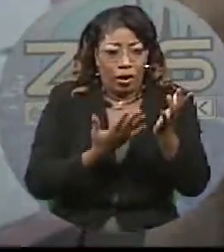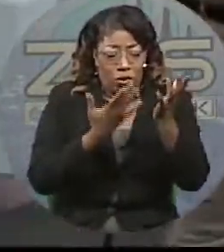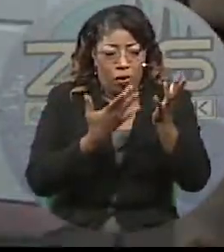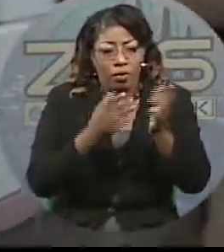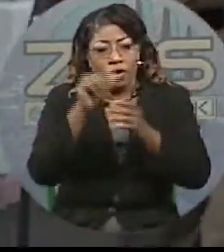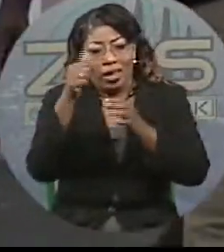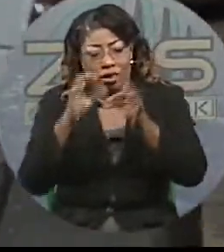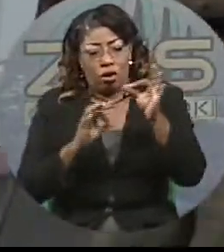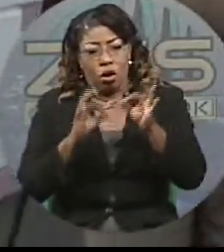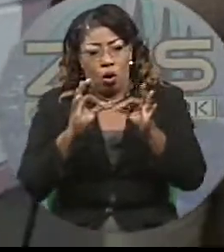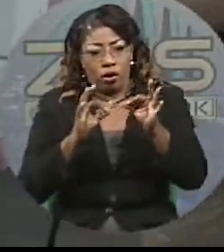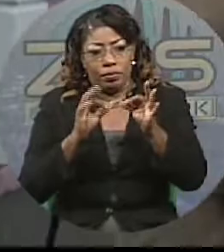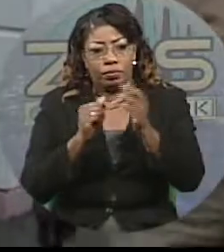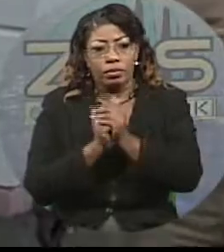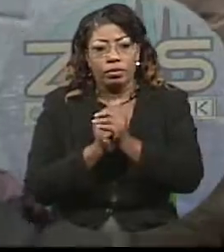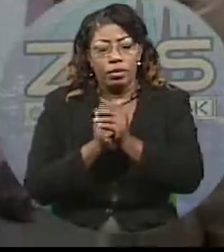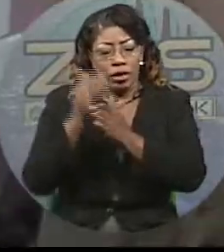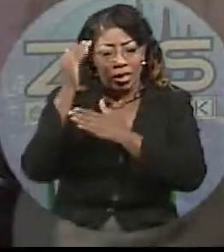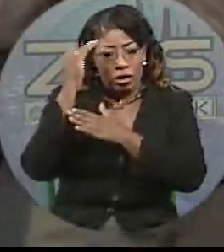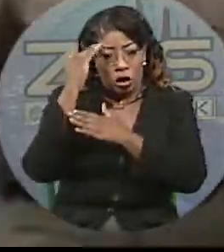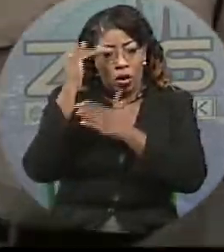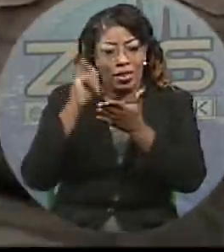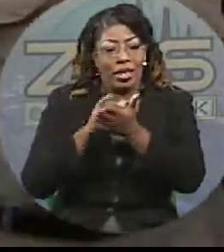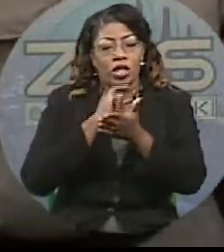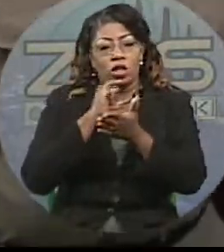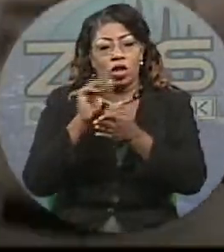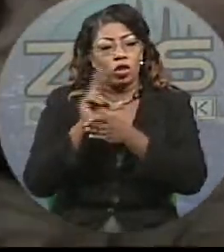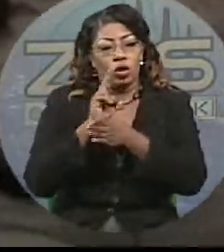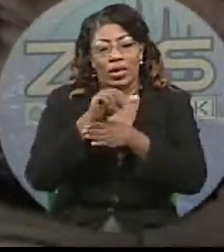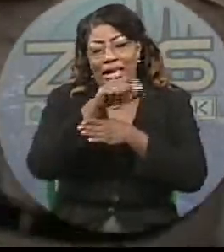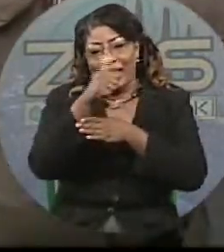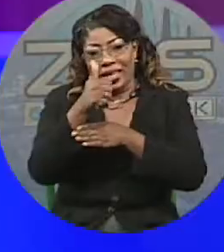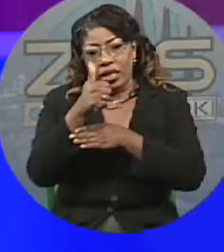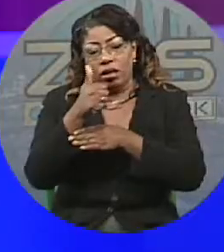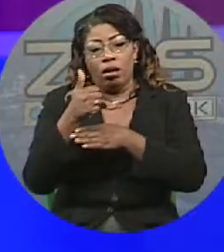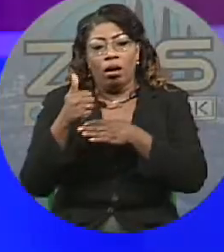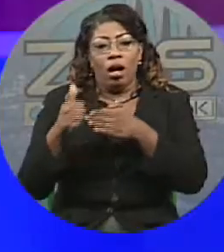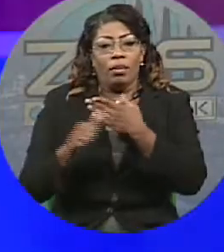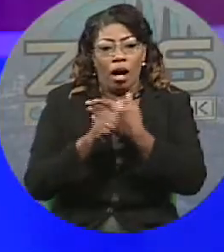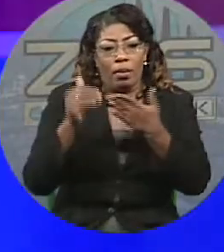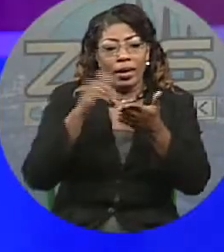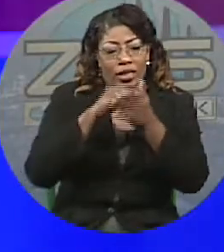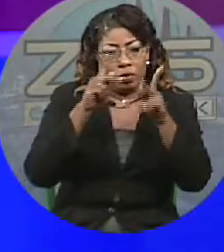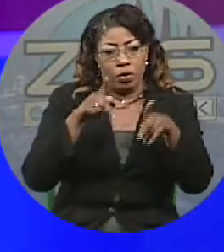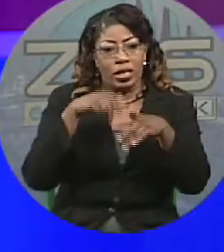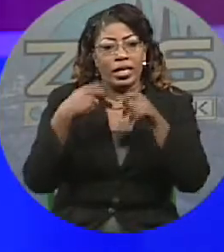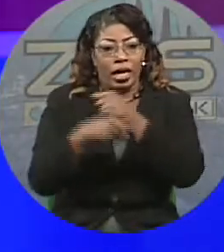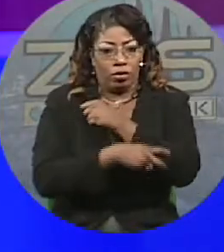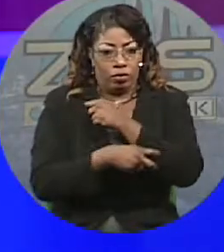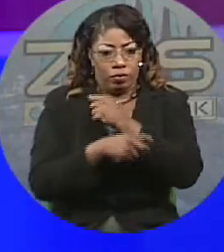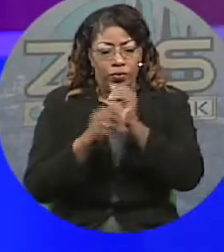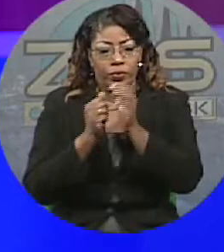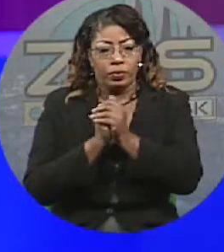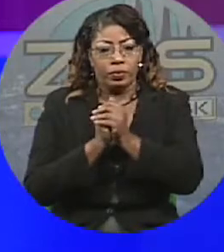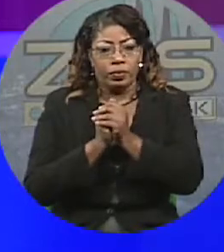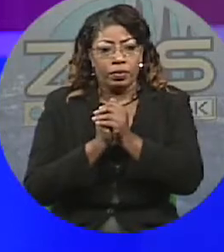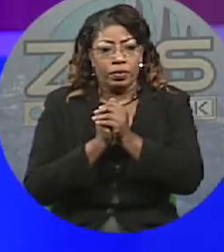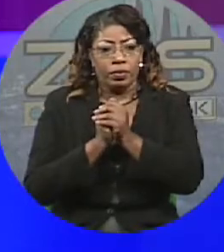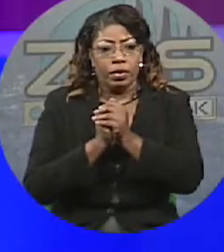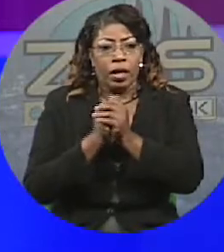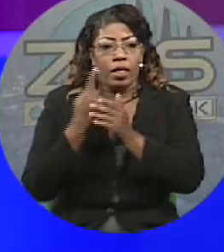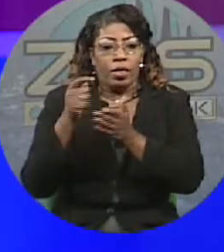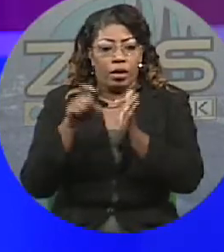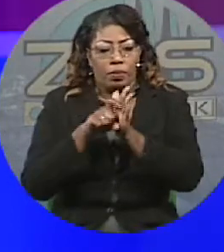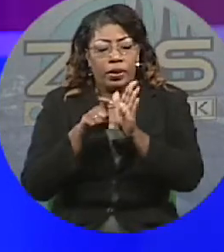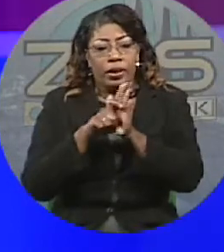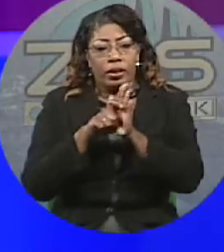noted that he did not use any weapon or any violence during the incident as well. The police have expanded their scope of tackling